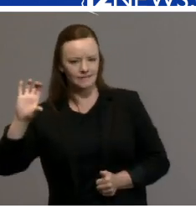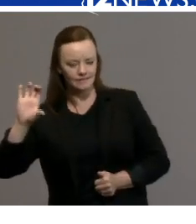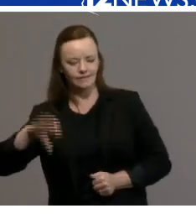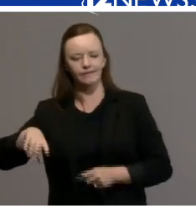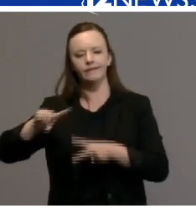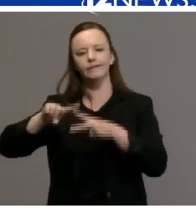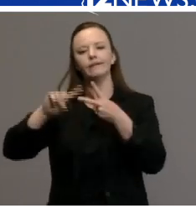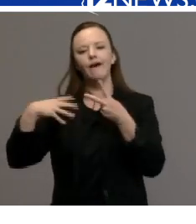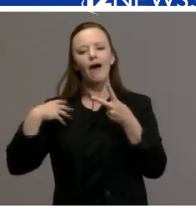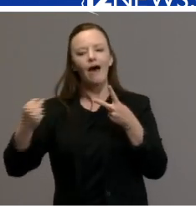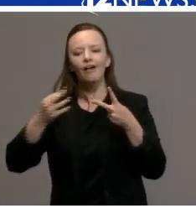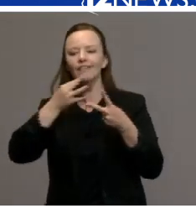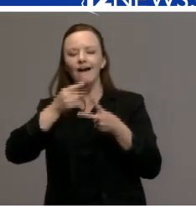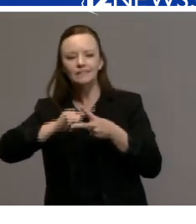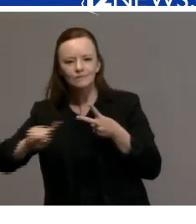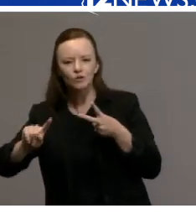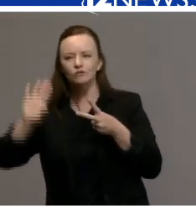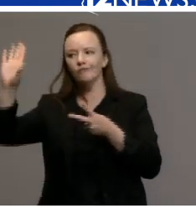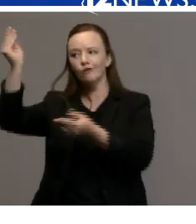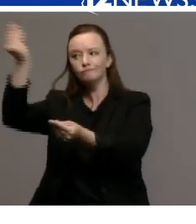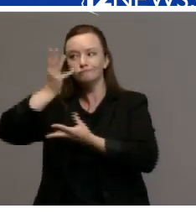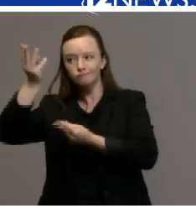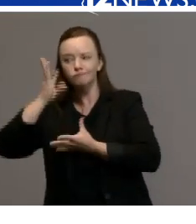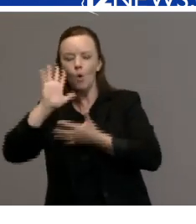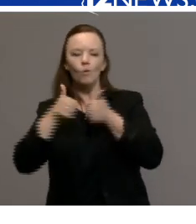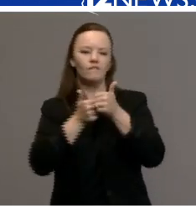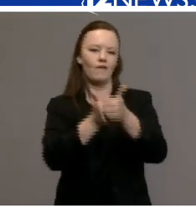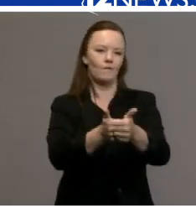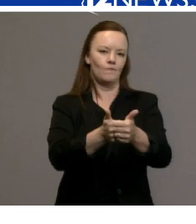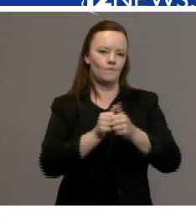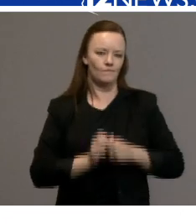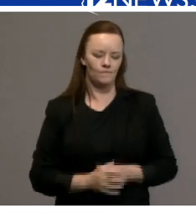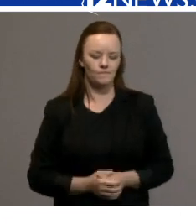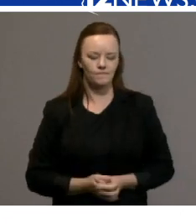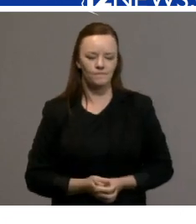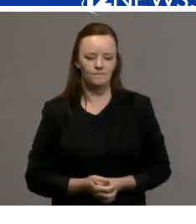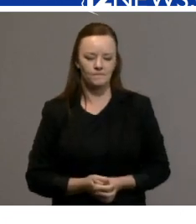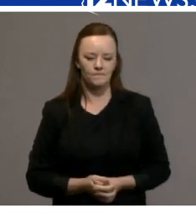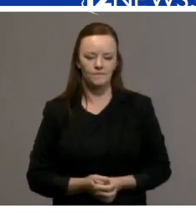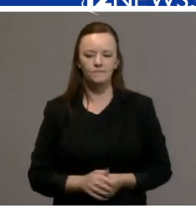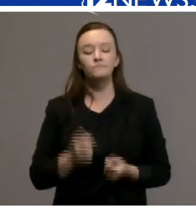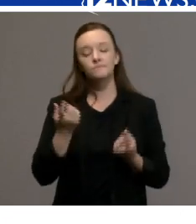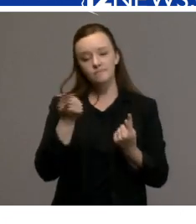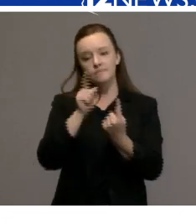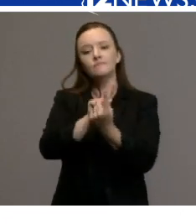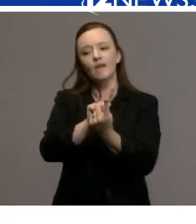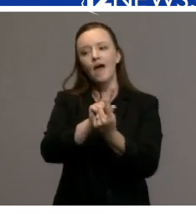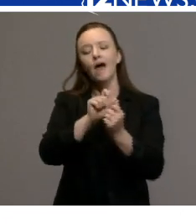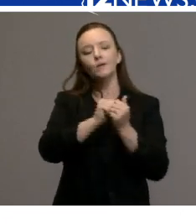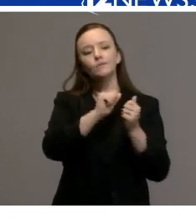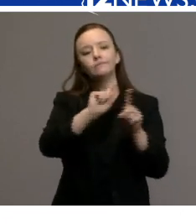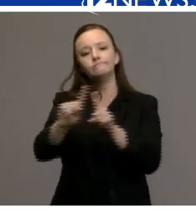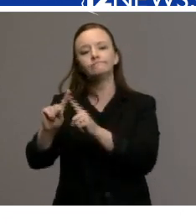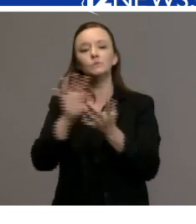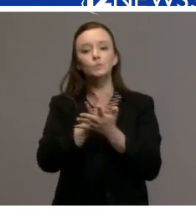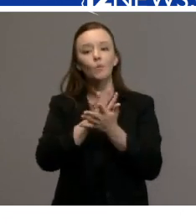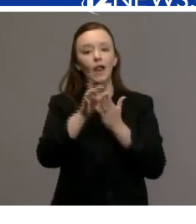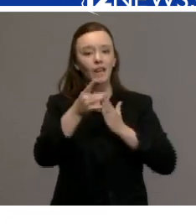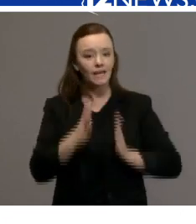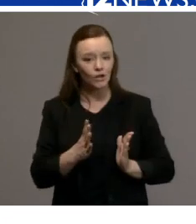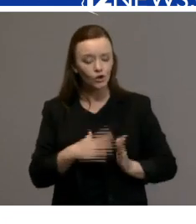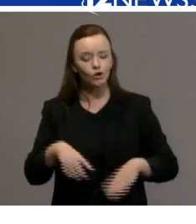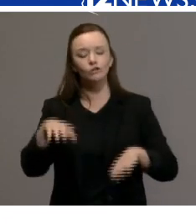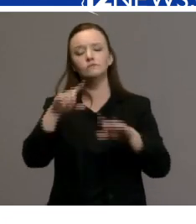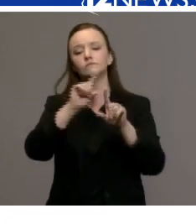weeks. So I was able to meet with school leaders and superintendents from around the